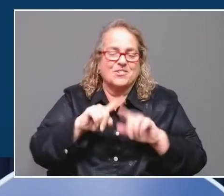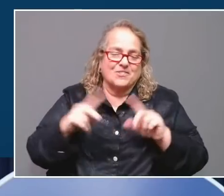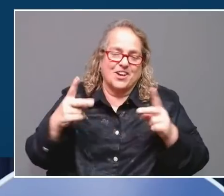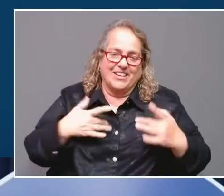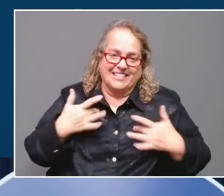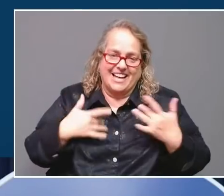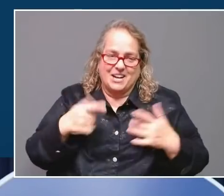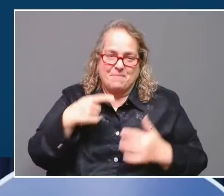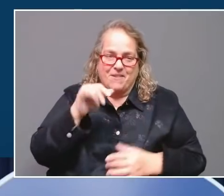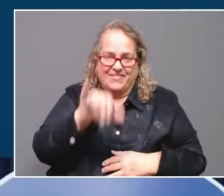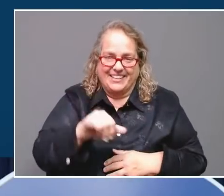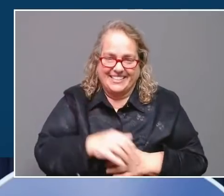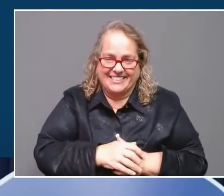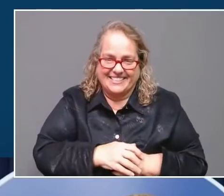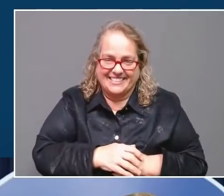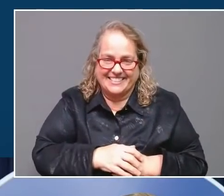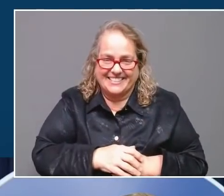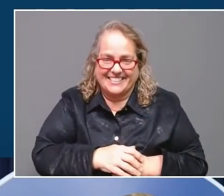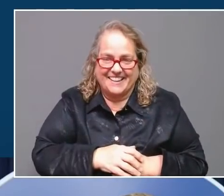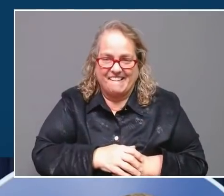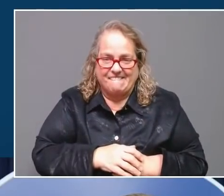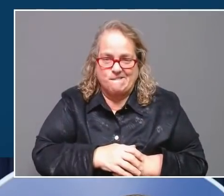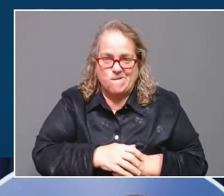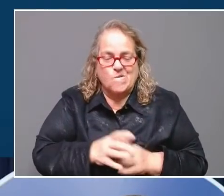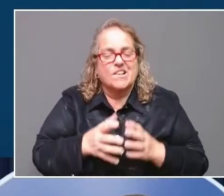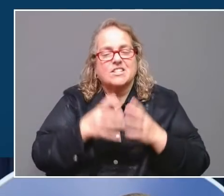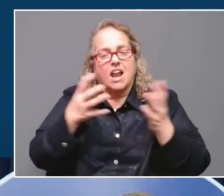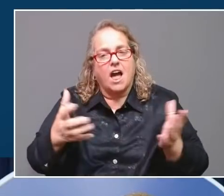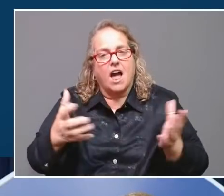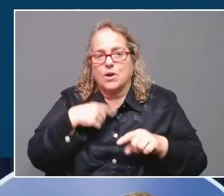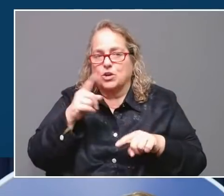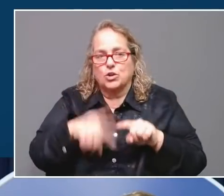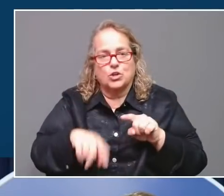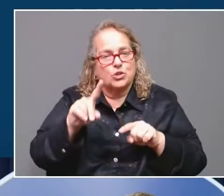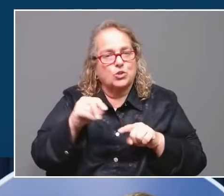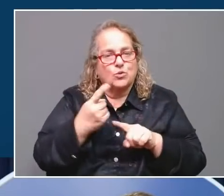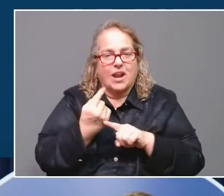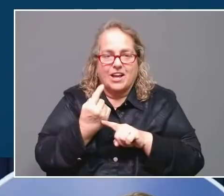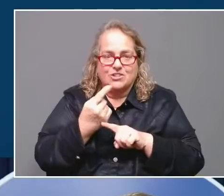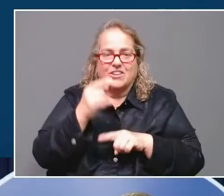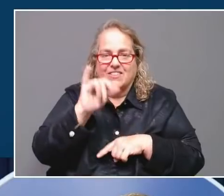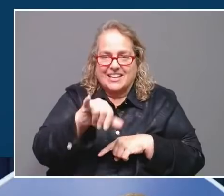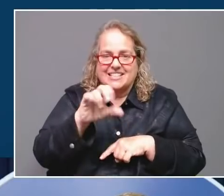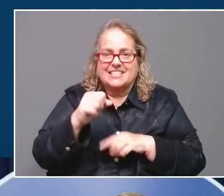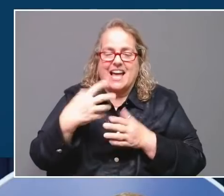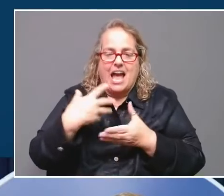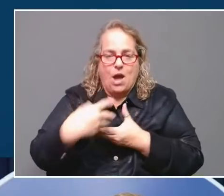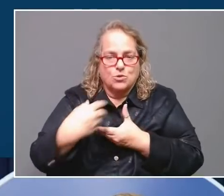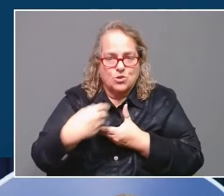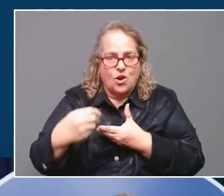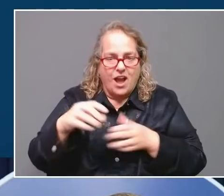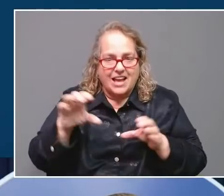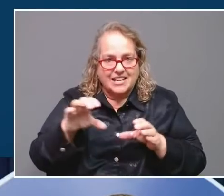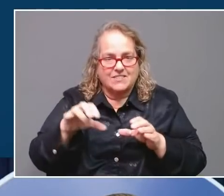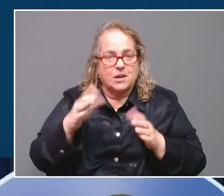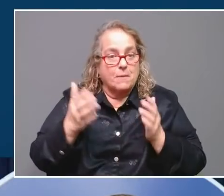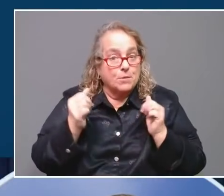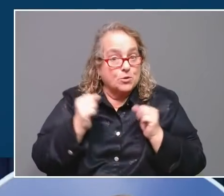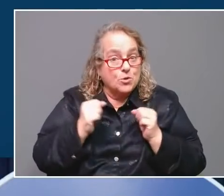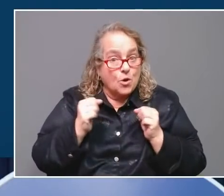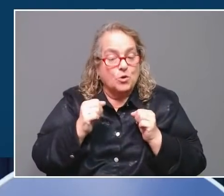this. There's a lot that we couldn't do last year. This is an outdoor activity. It may be cold, but it will be